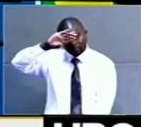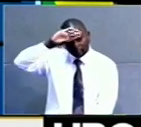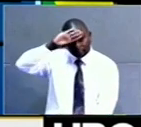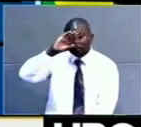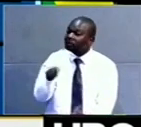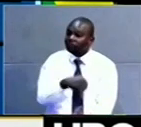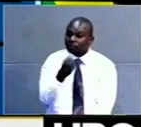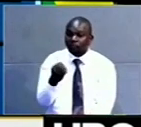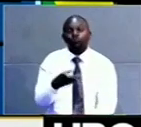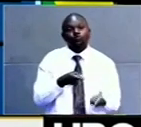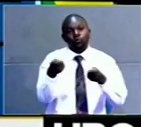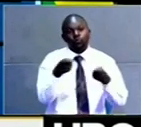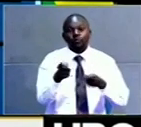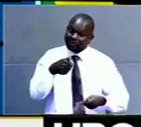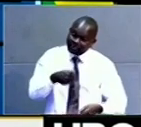okwefuga.